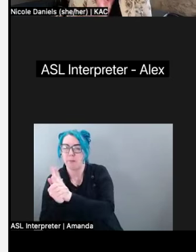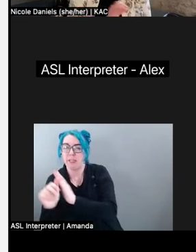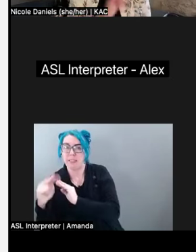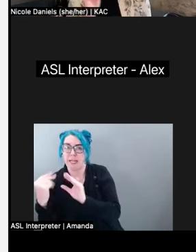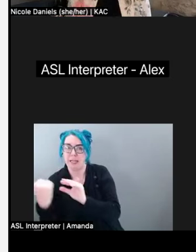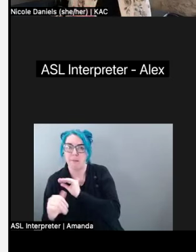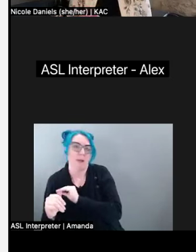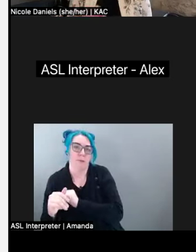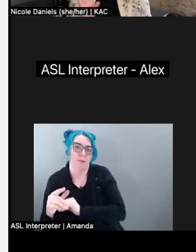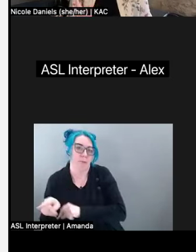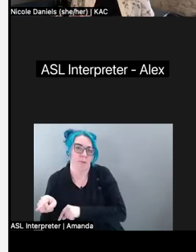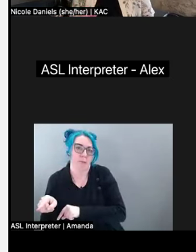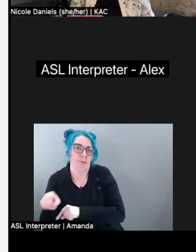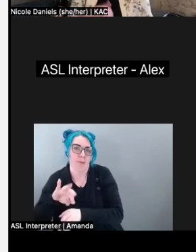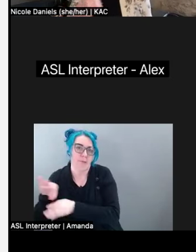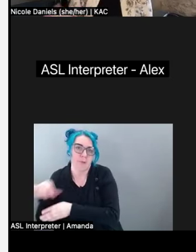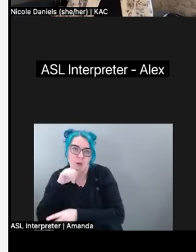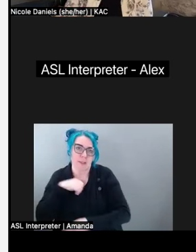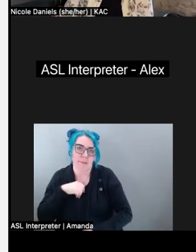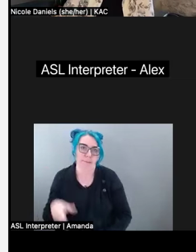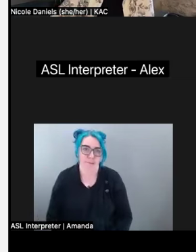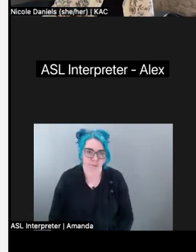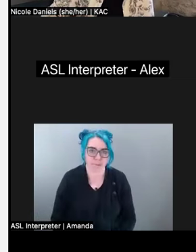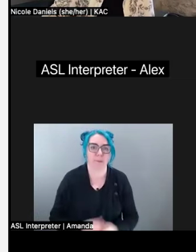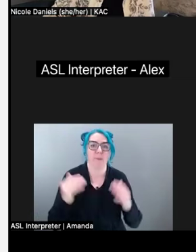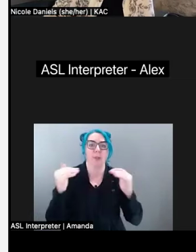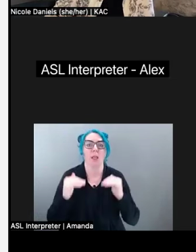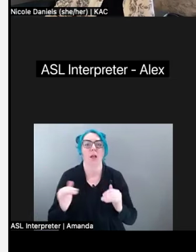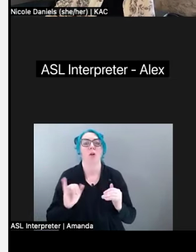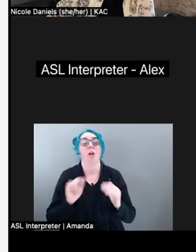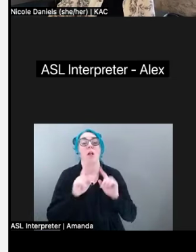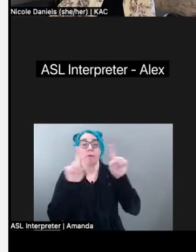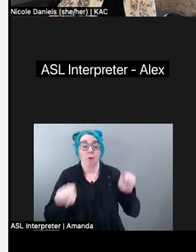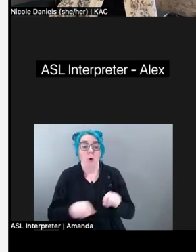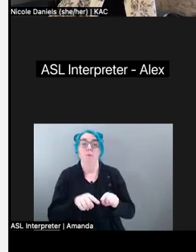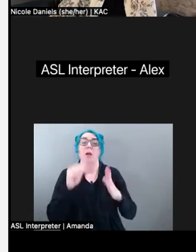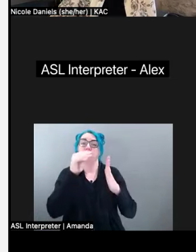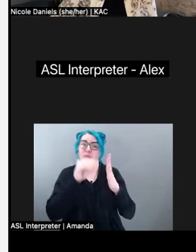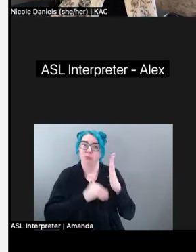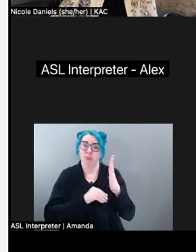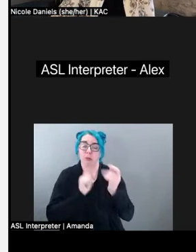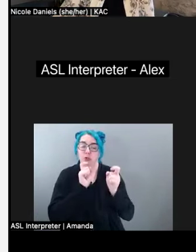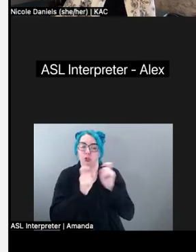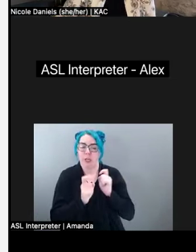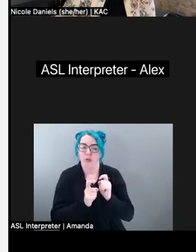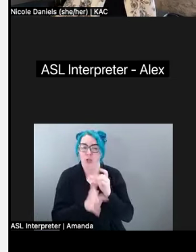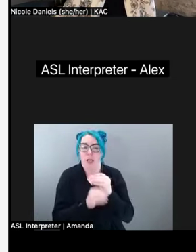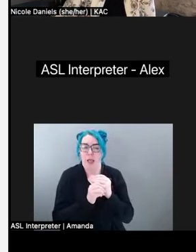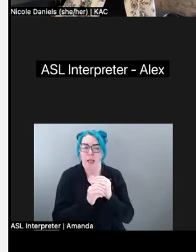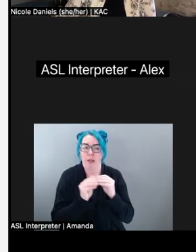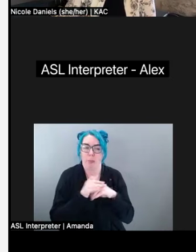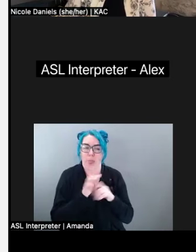alter any of the forms in any way beyond filling out the designated fields. There are instructions on how